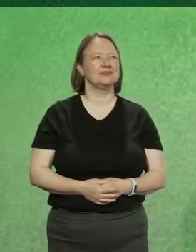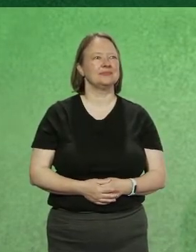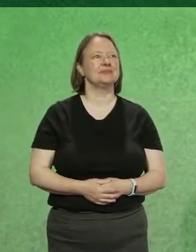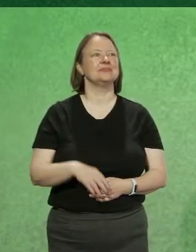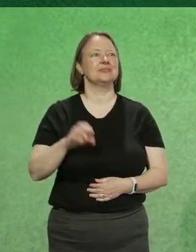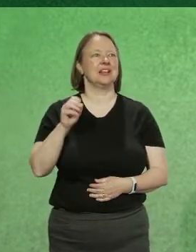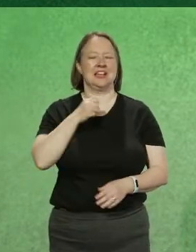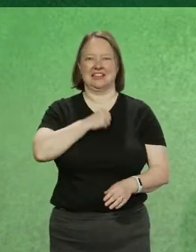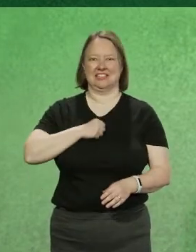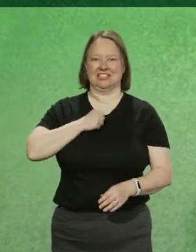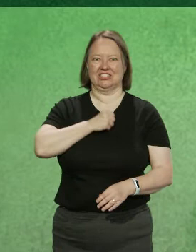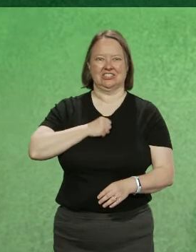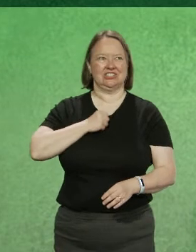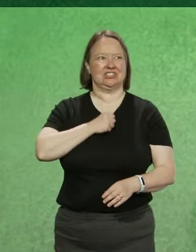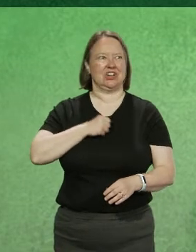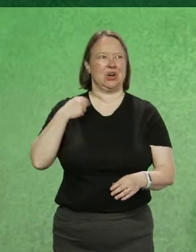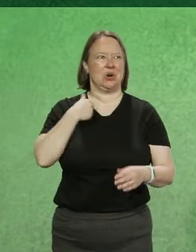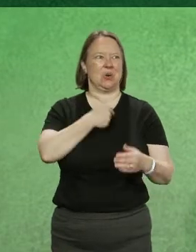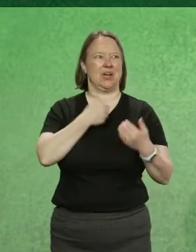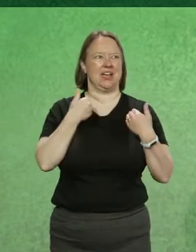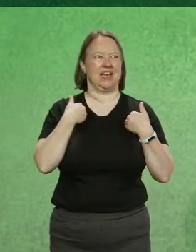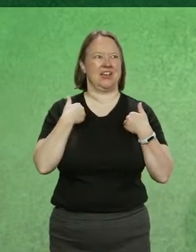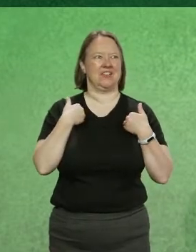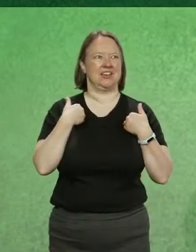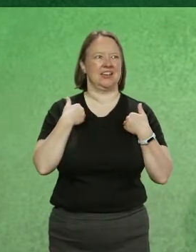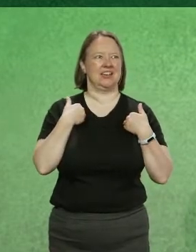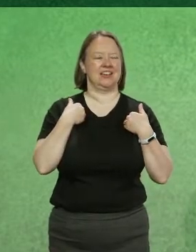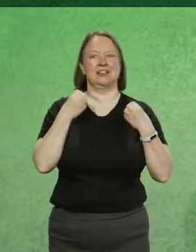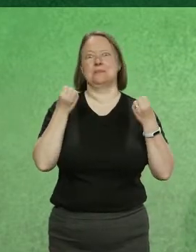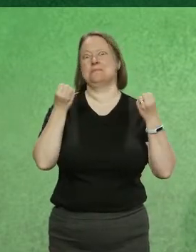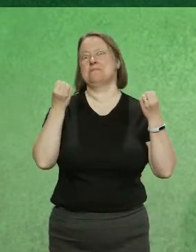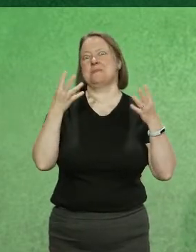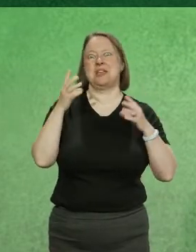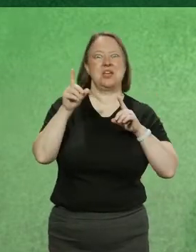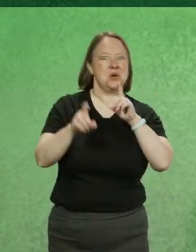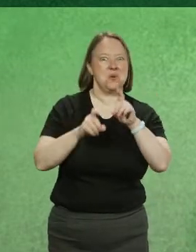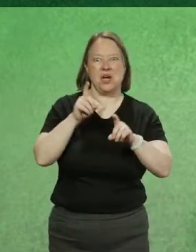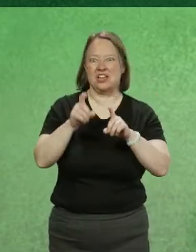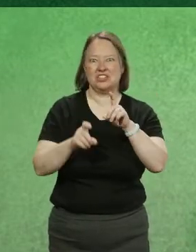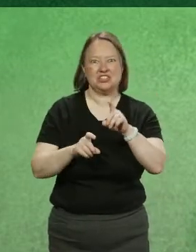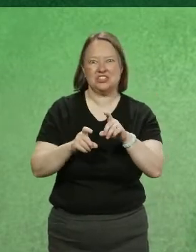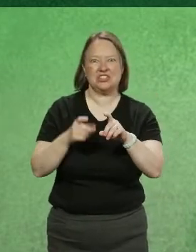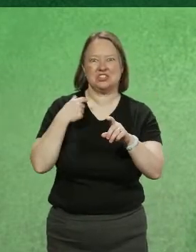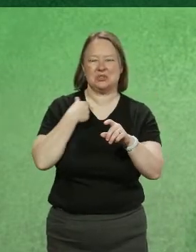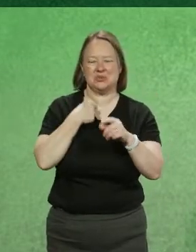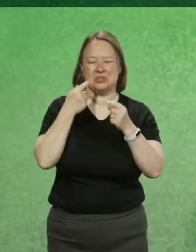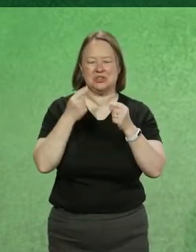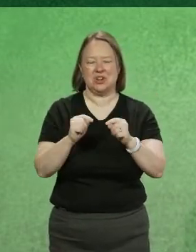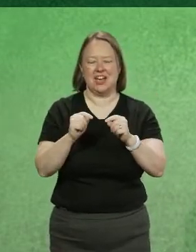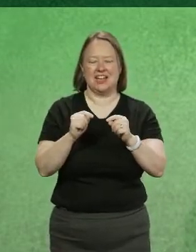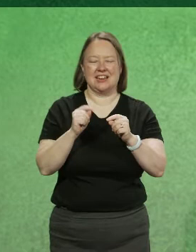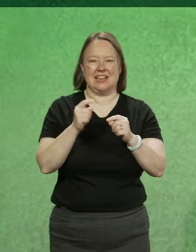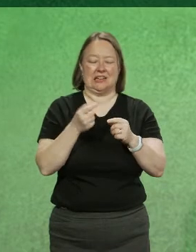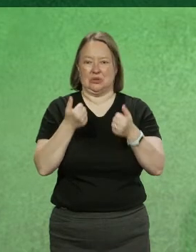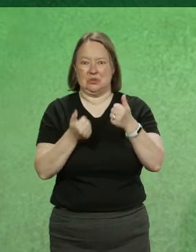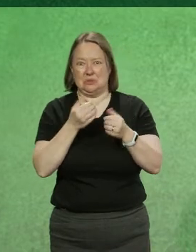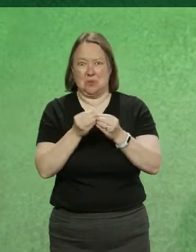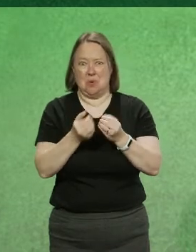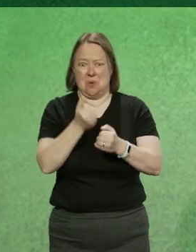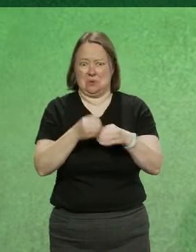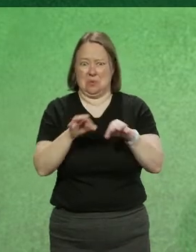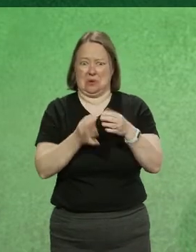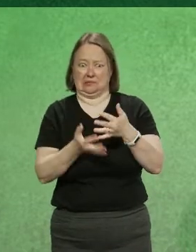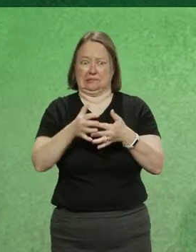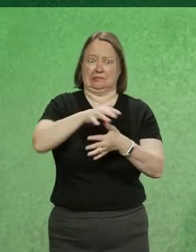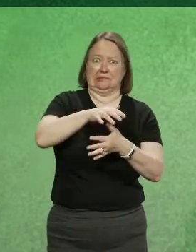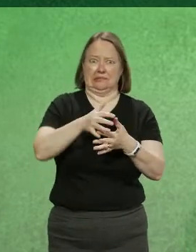Okay, sorry. We have a bunch of questions that we've crowdsourced that we're trying to prioritize here. Thank you, first